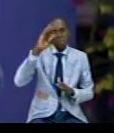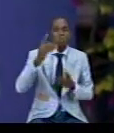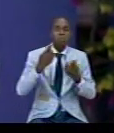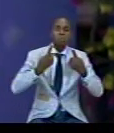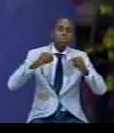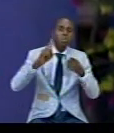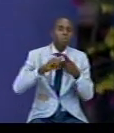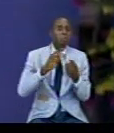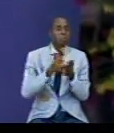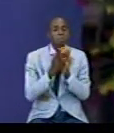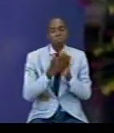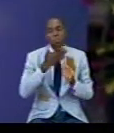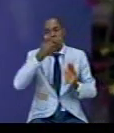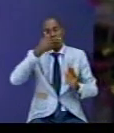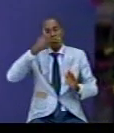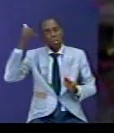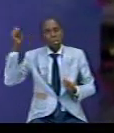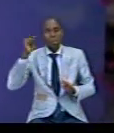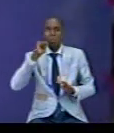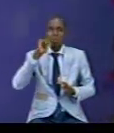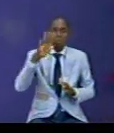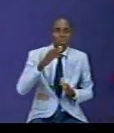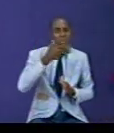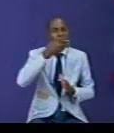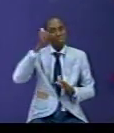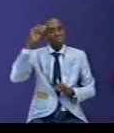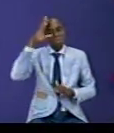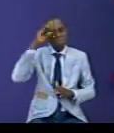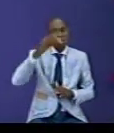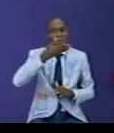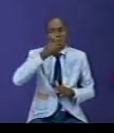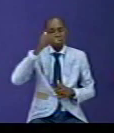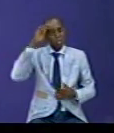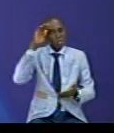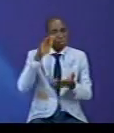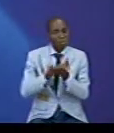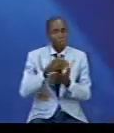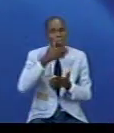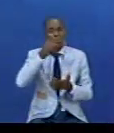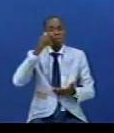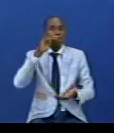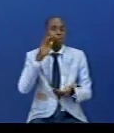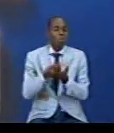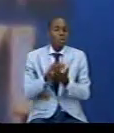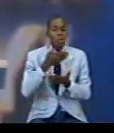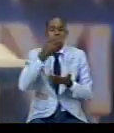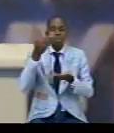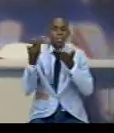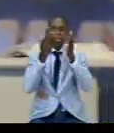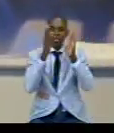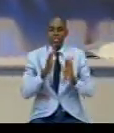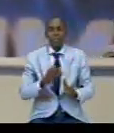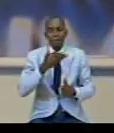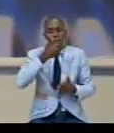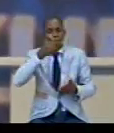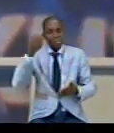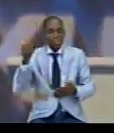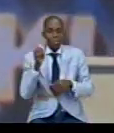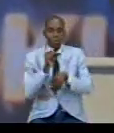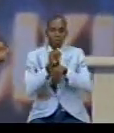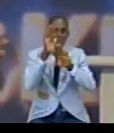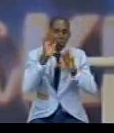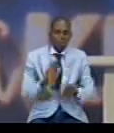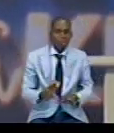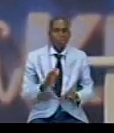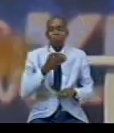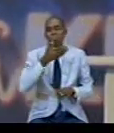better woman, a better husband, a better wife, a better servant, a better civil servant, a better